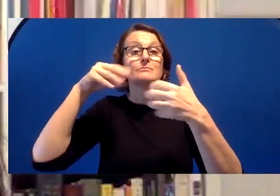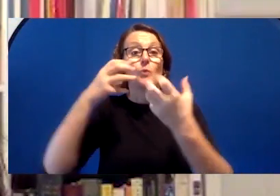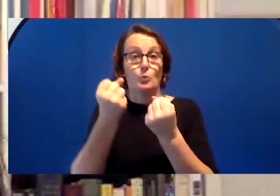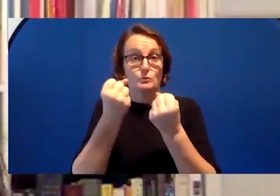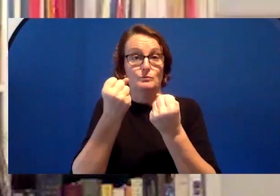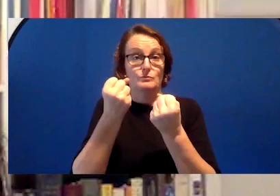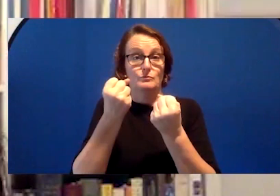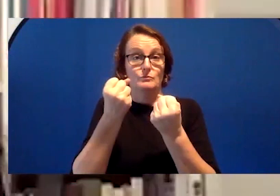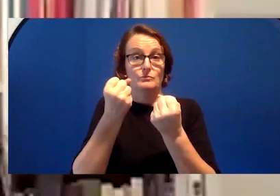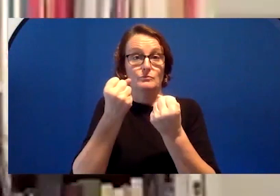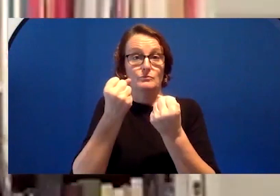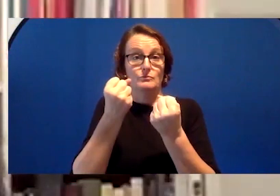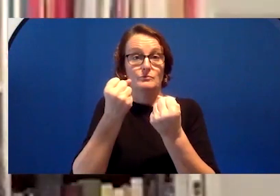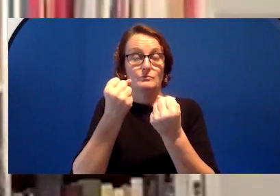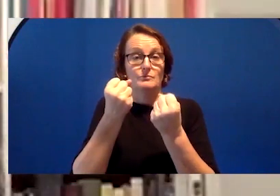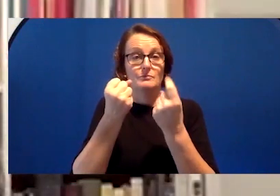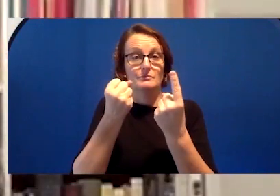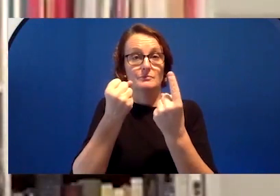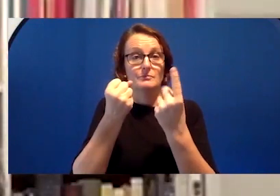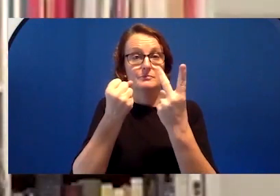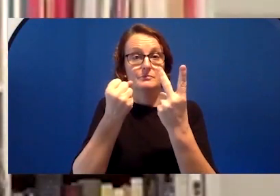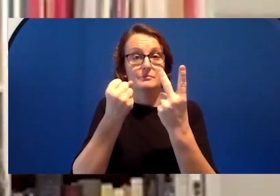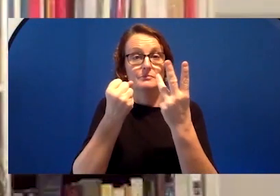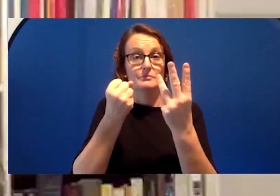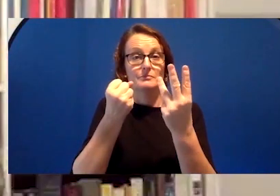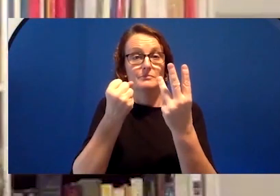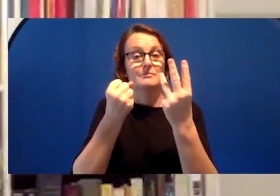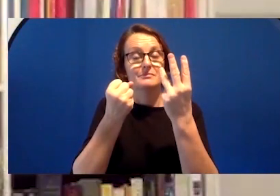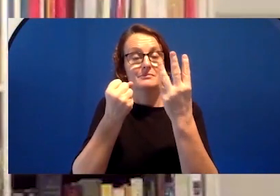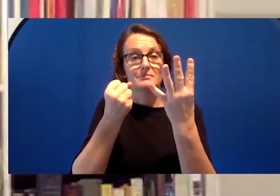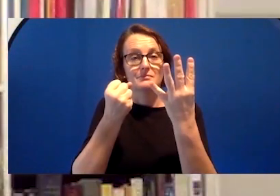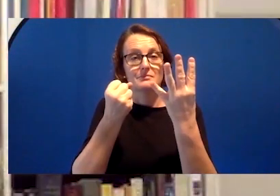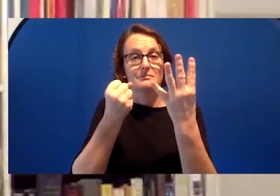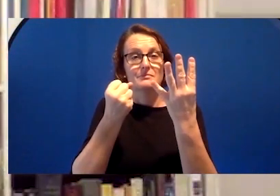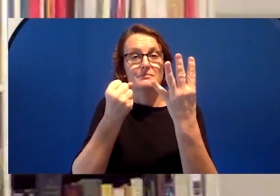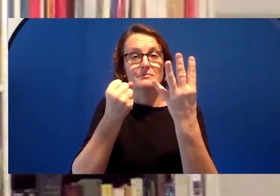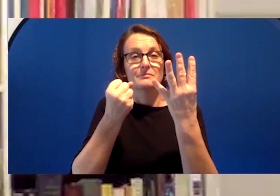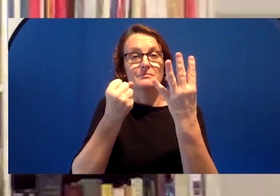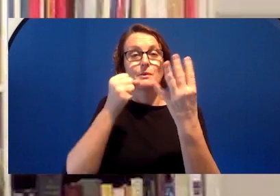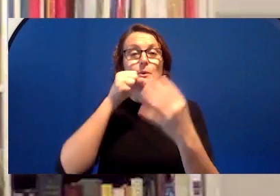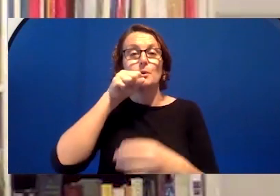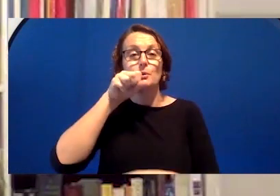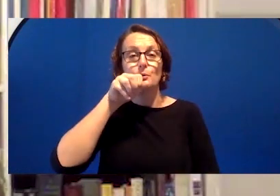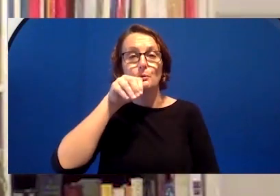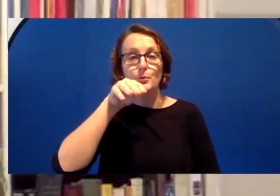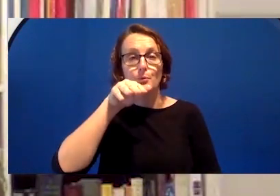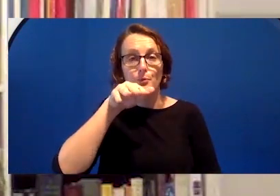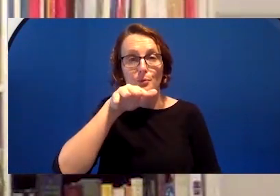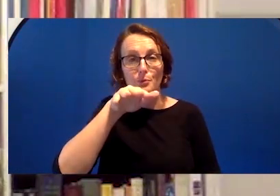air resting inside your lungs. 2, 3, 4. And breathe out through your